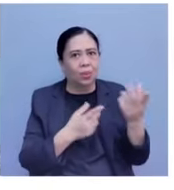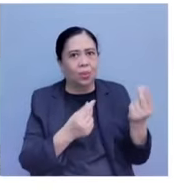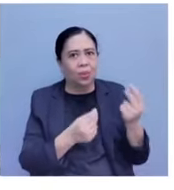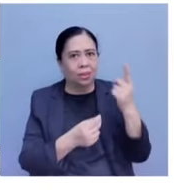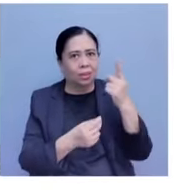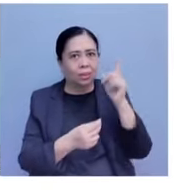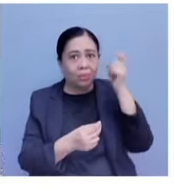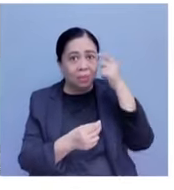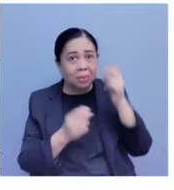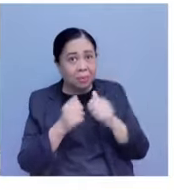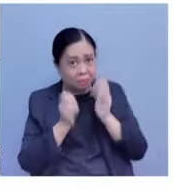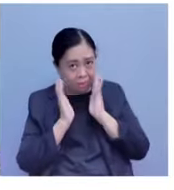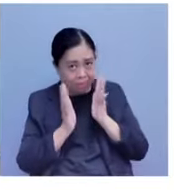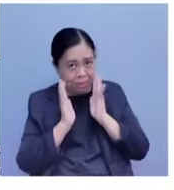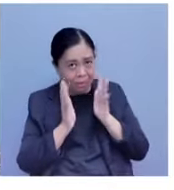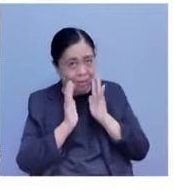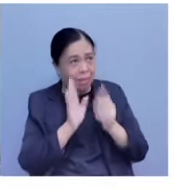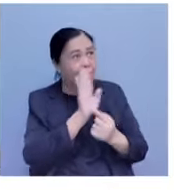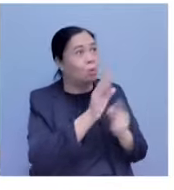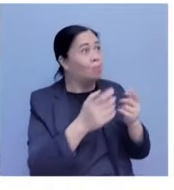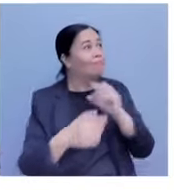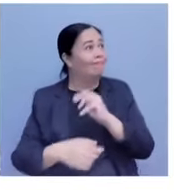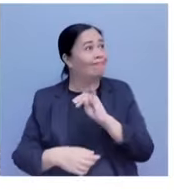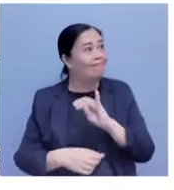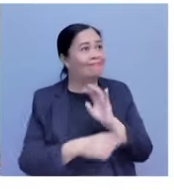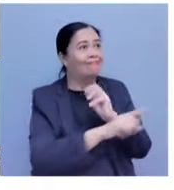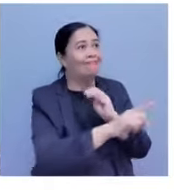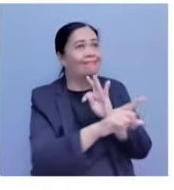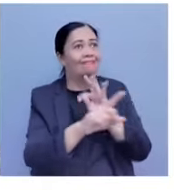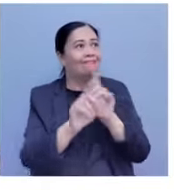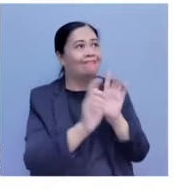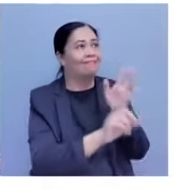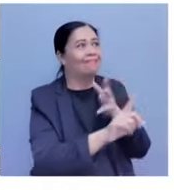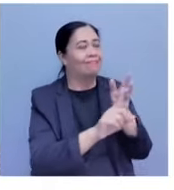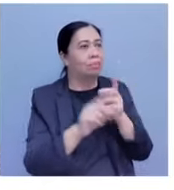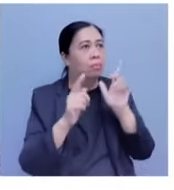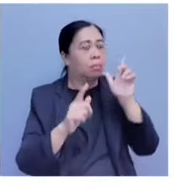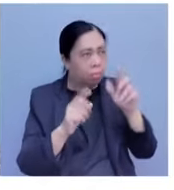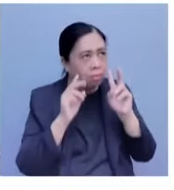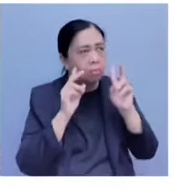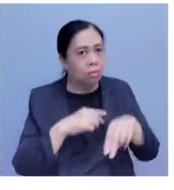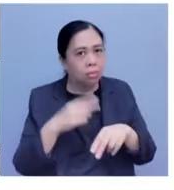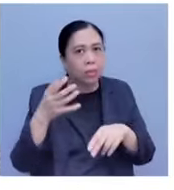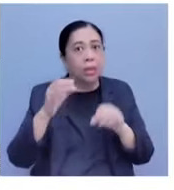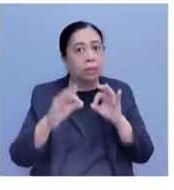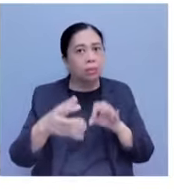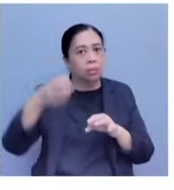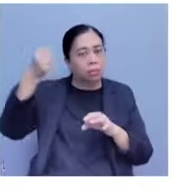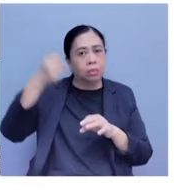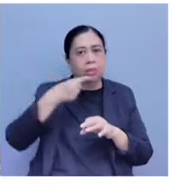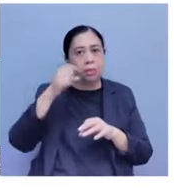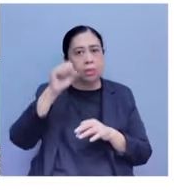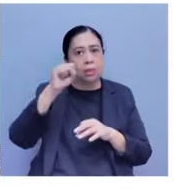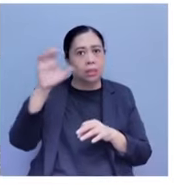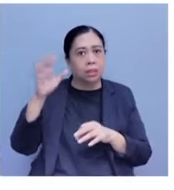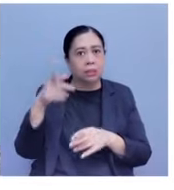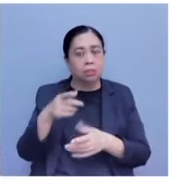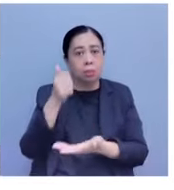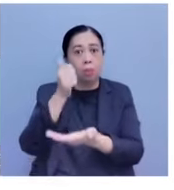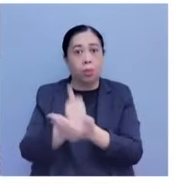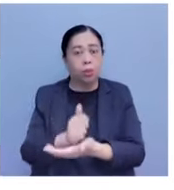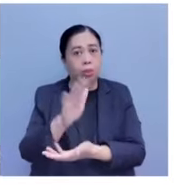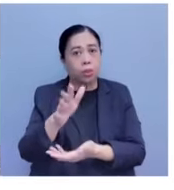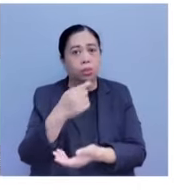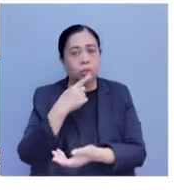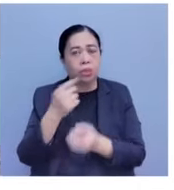show to all the audiences that they presented to if and when the Supreme Court grants your petition, sides with